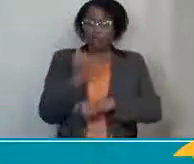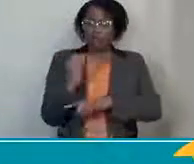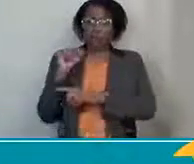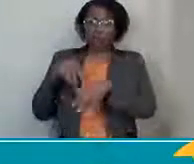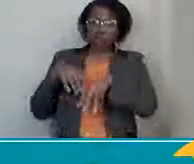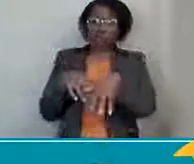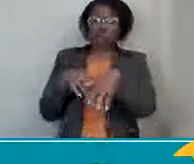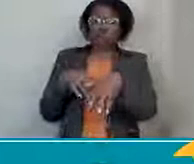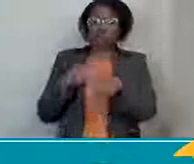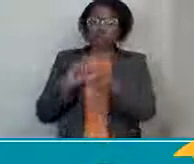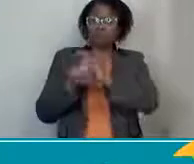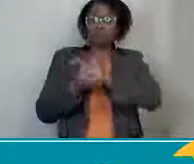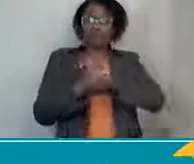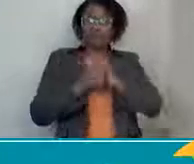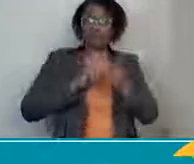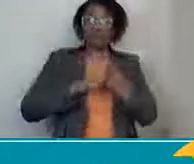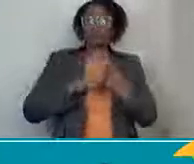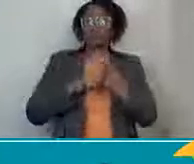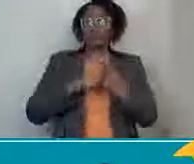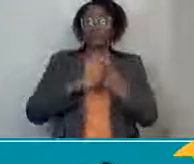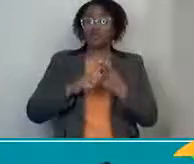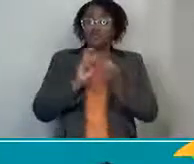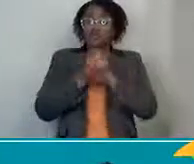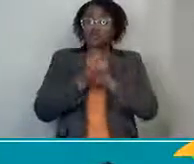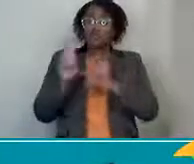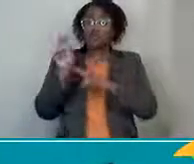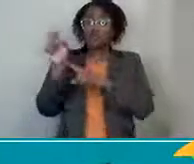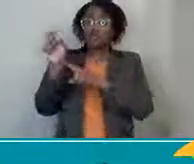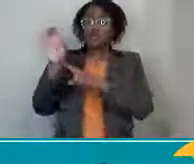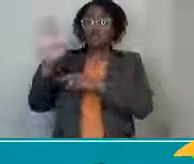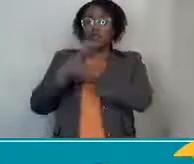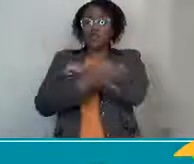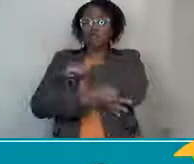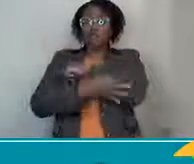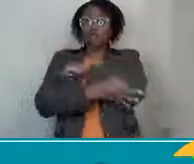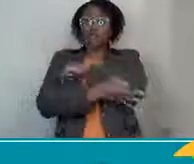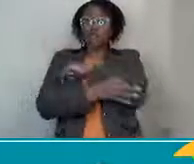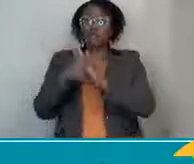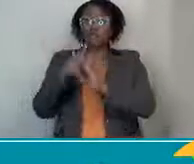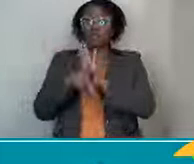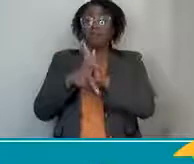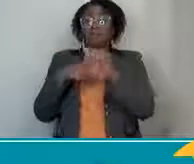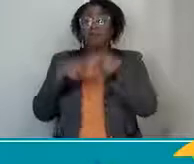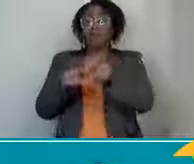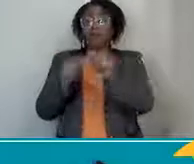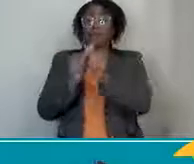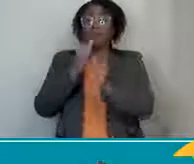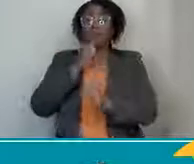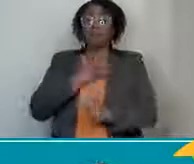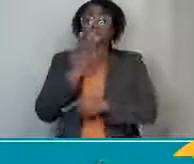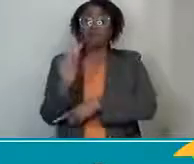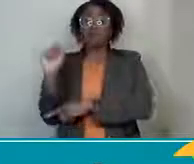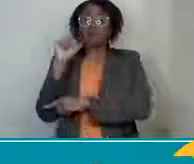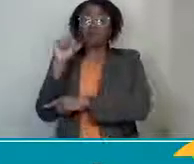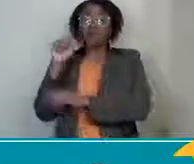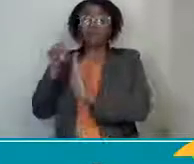collectively play a role in reshaping US foreign policy in a way that is aligned with the feminist principles of